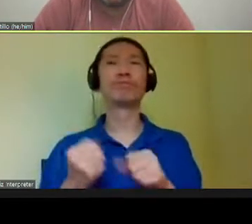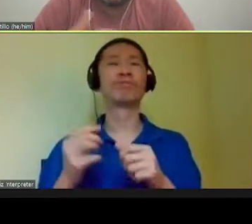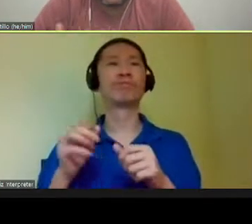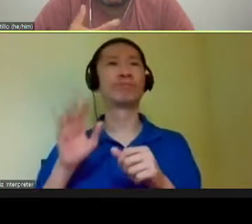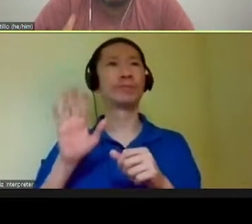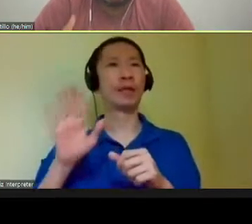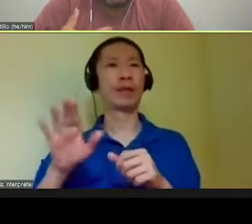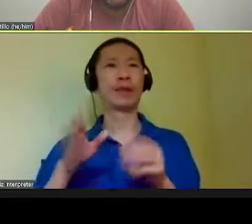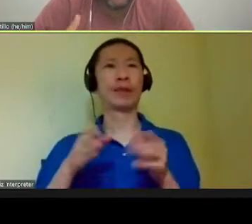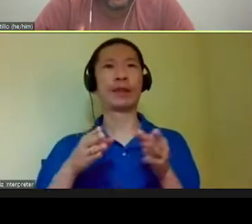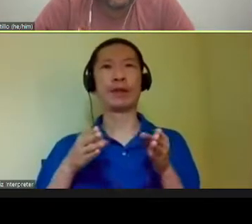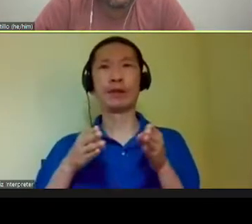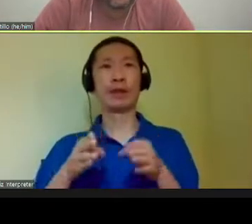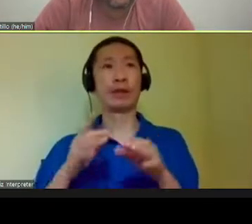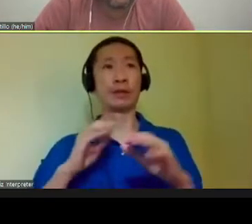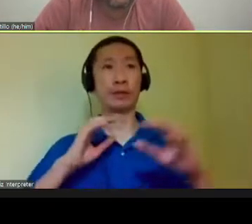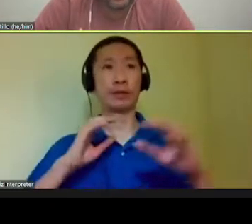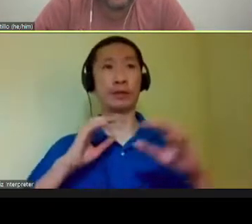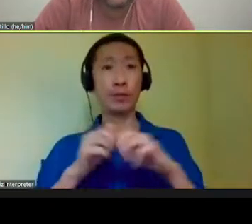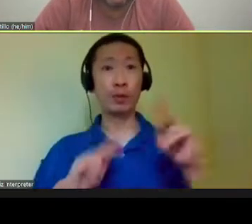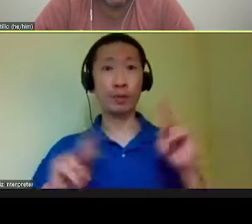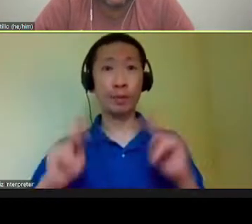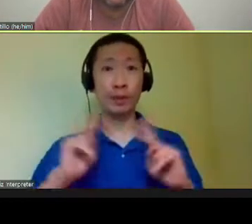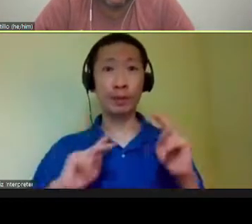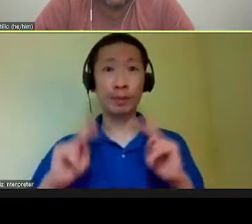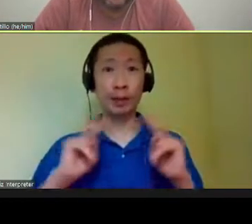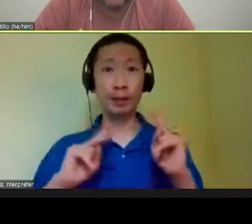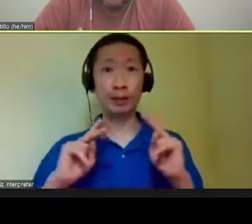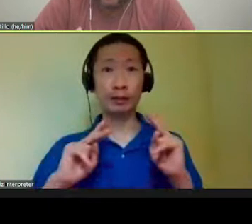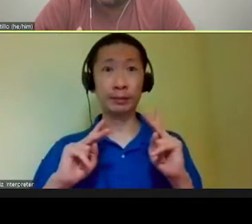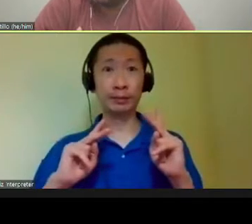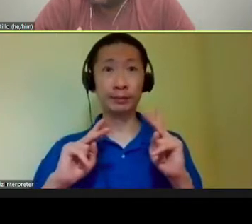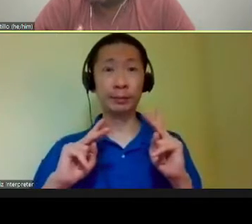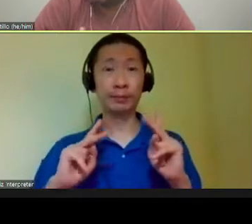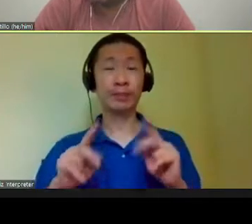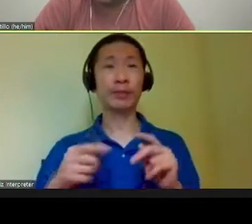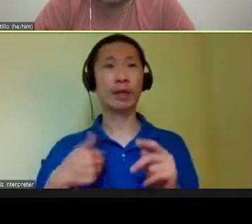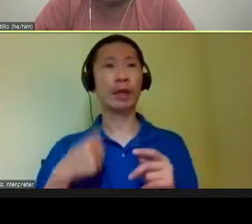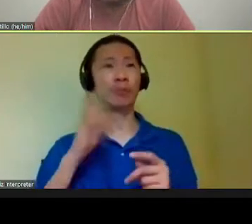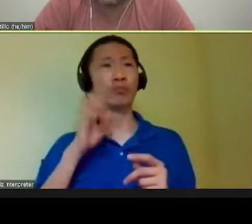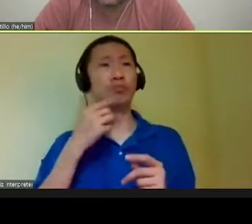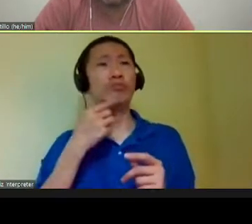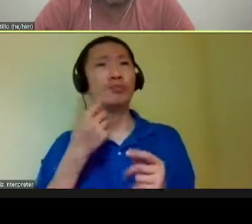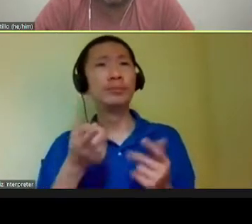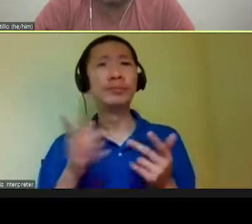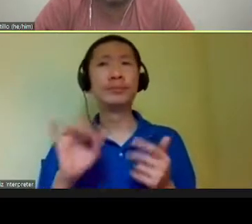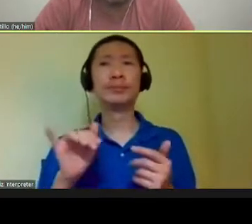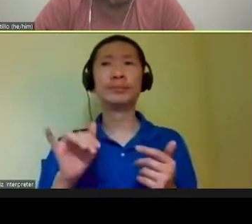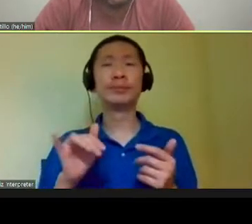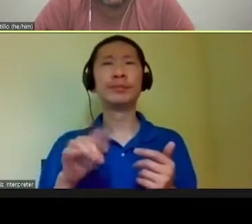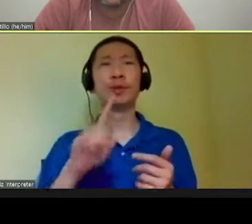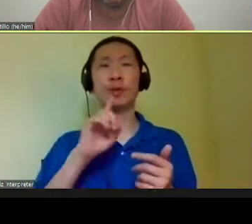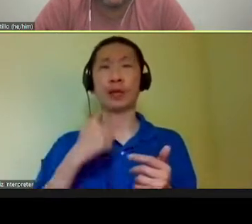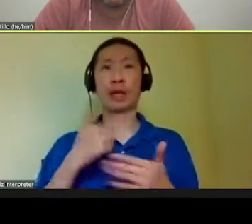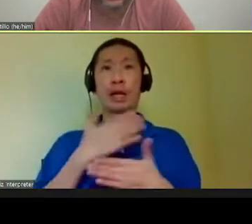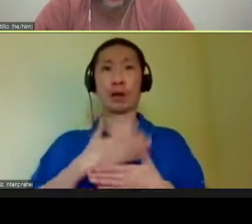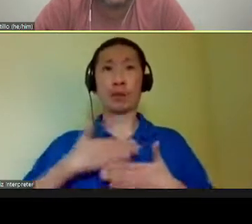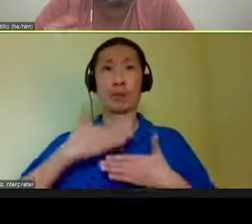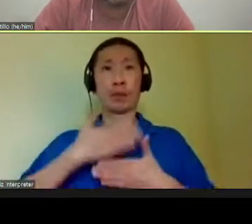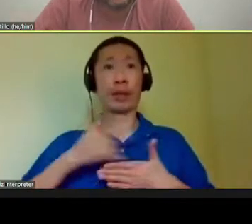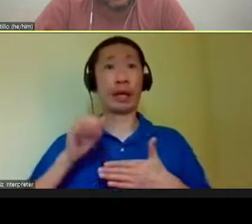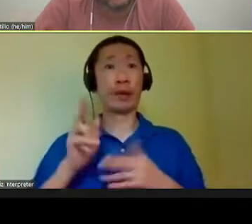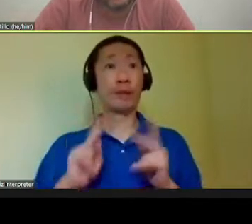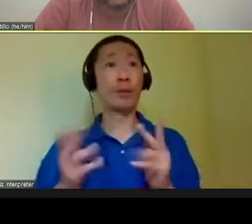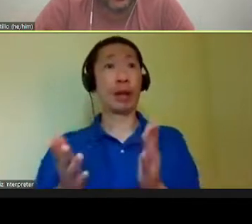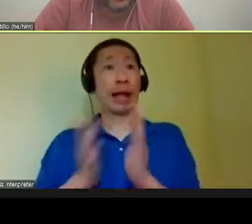their way of communicating with people. And I'll say it, you know, like, I really appreciate it if people ask